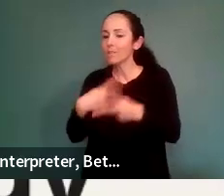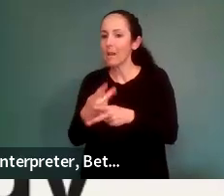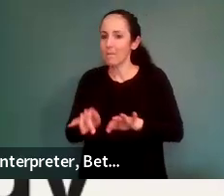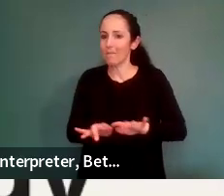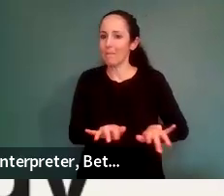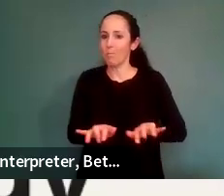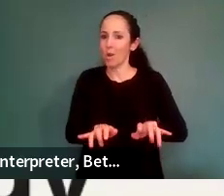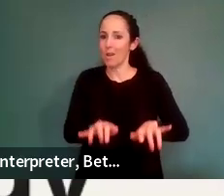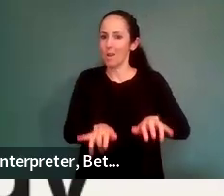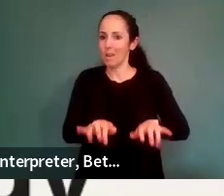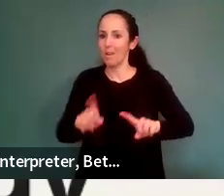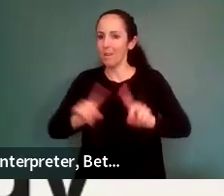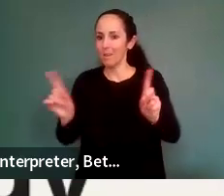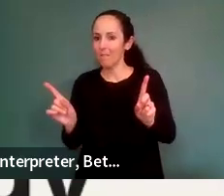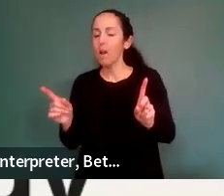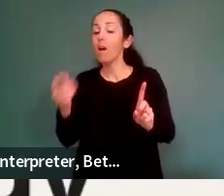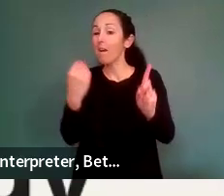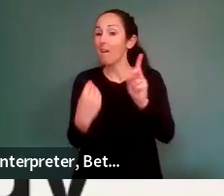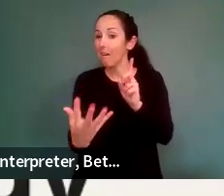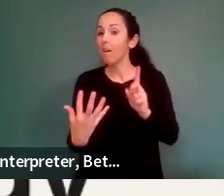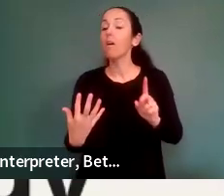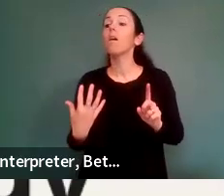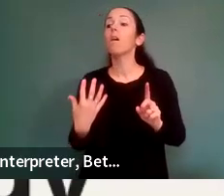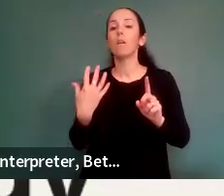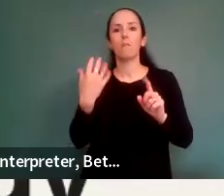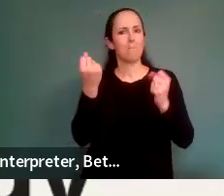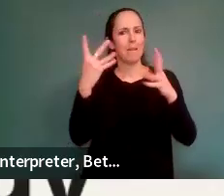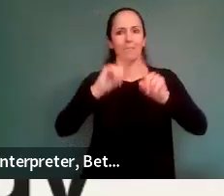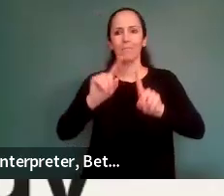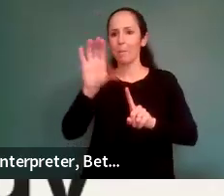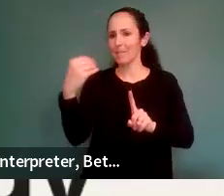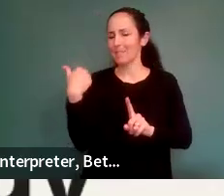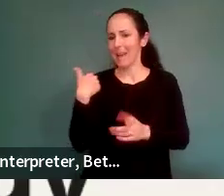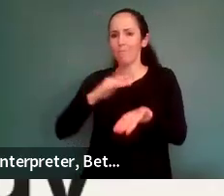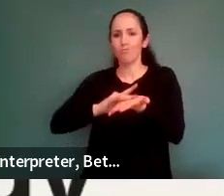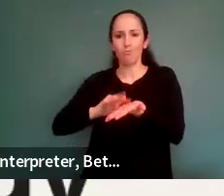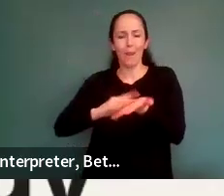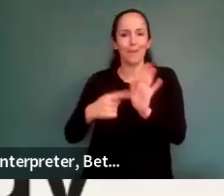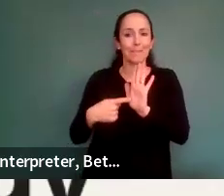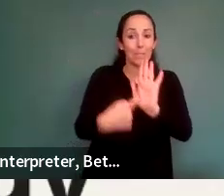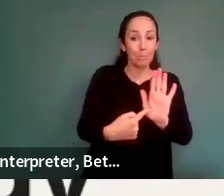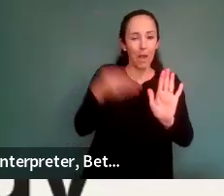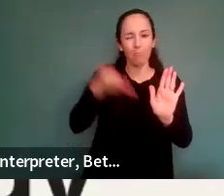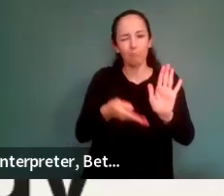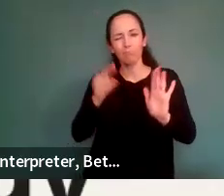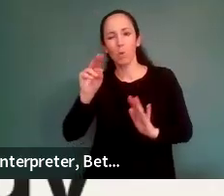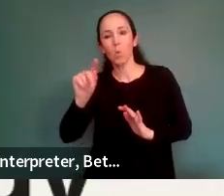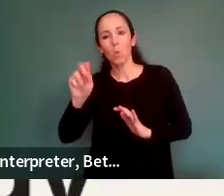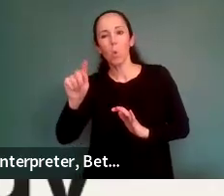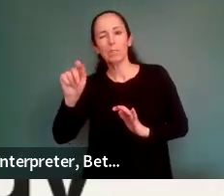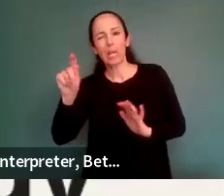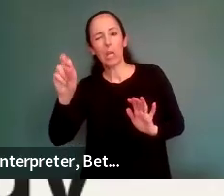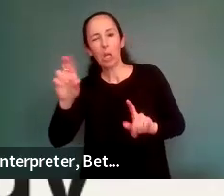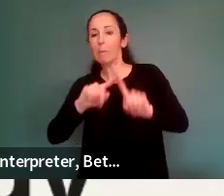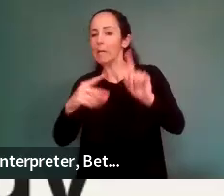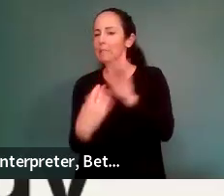are a number of companies that have these types of Braille displays / note takers. However, they come at a